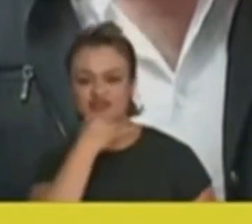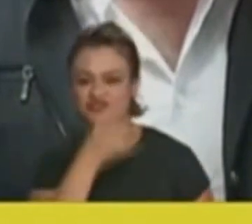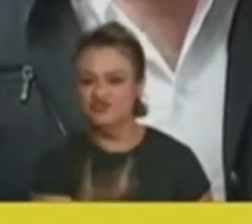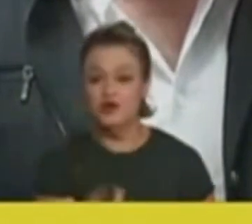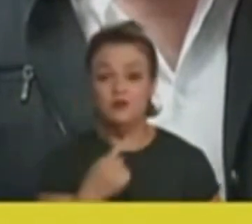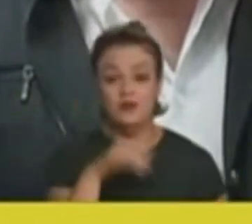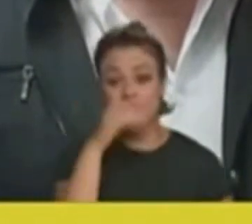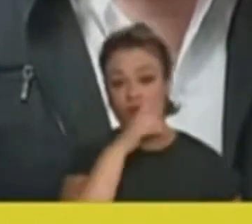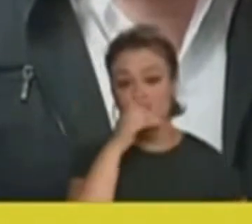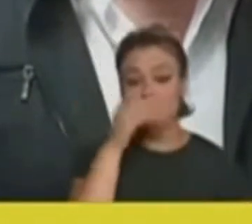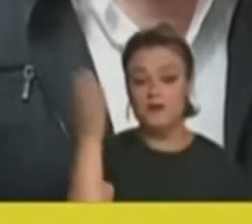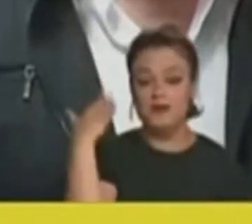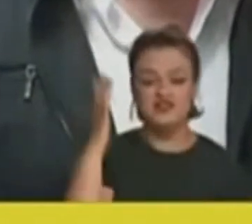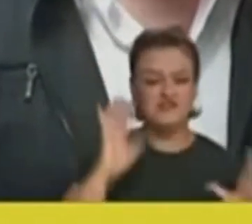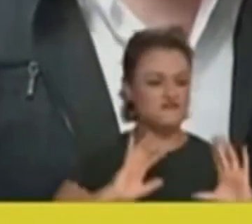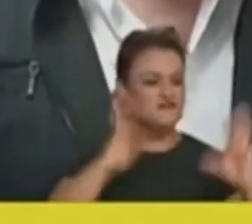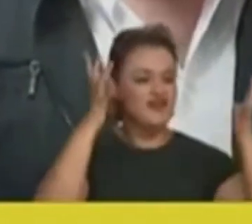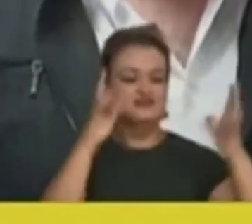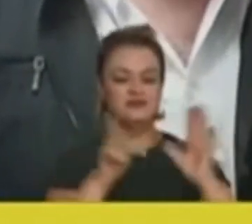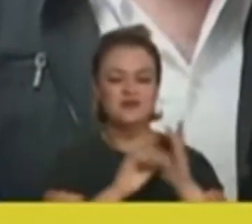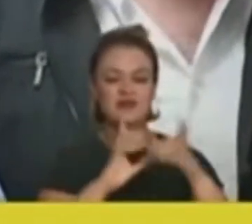and after inauguration.